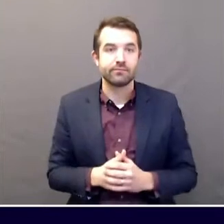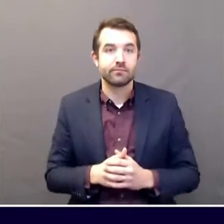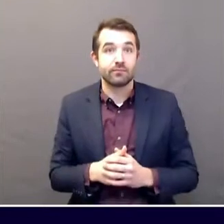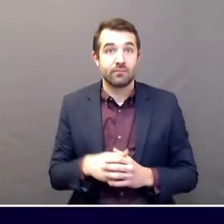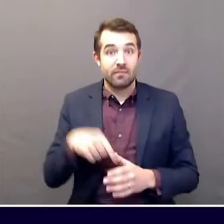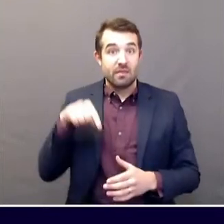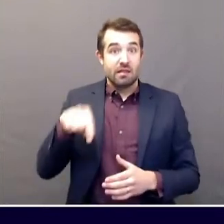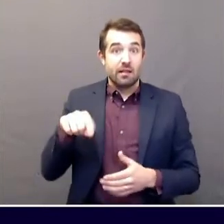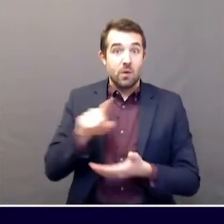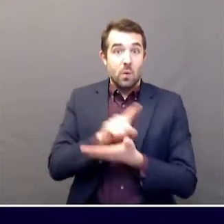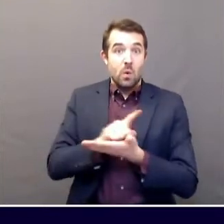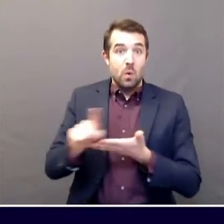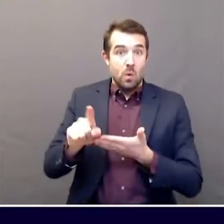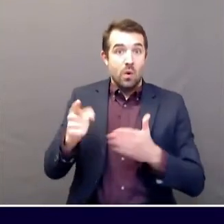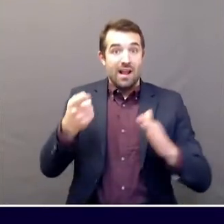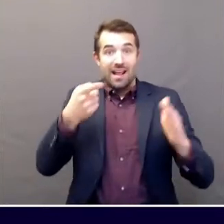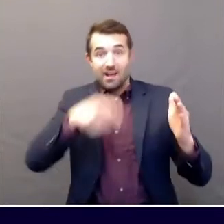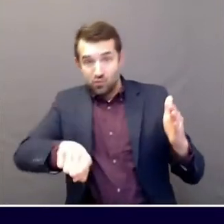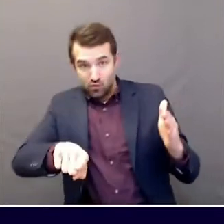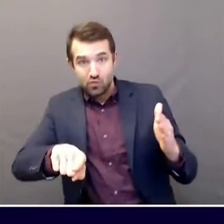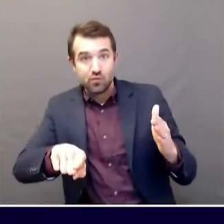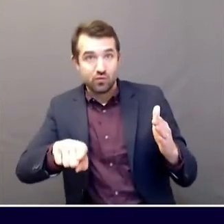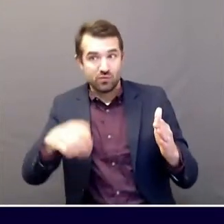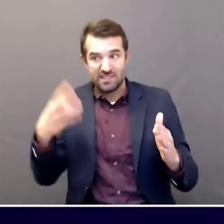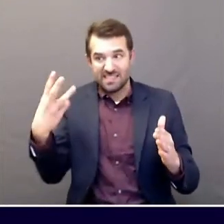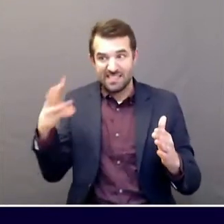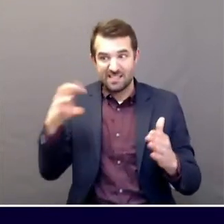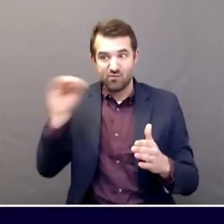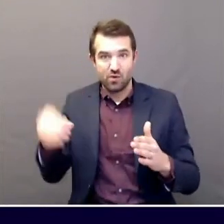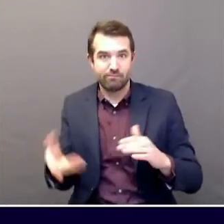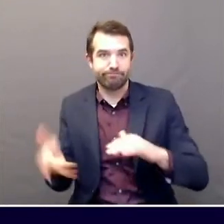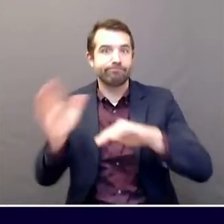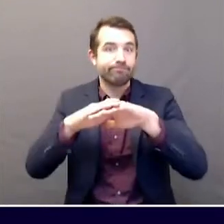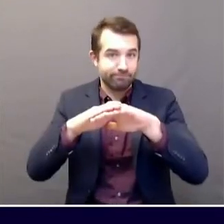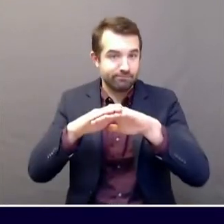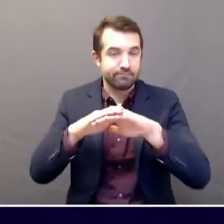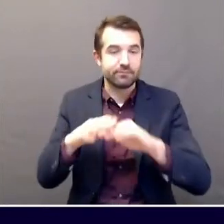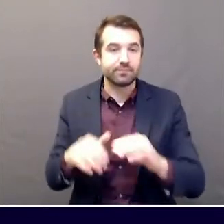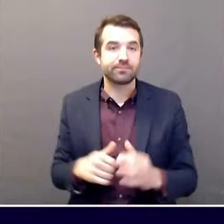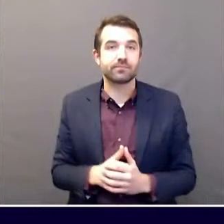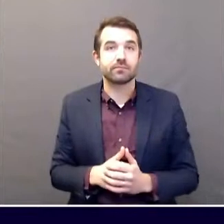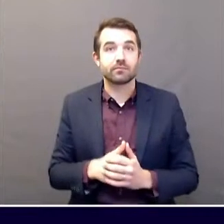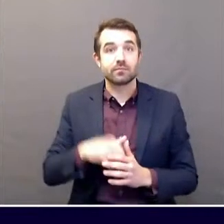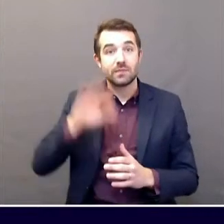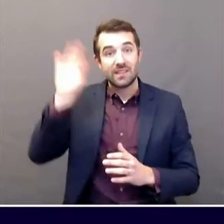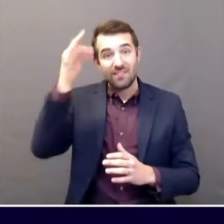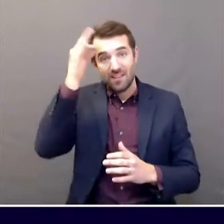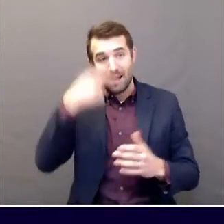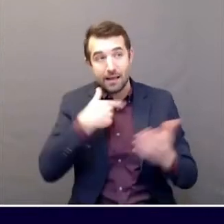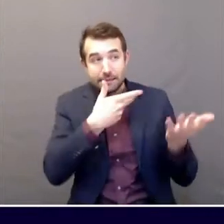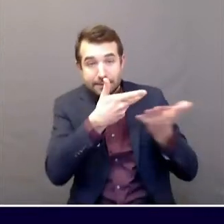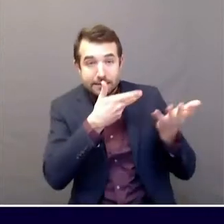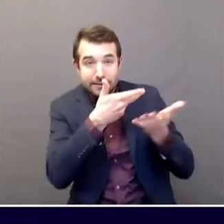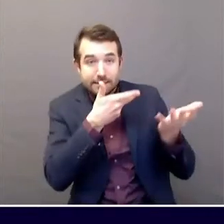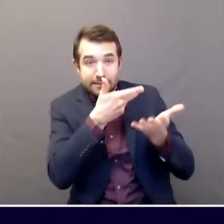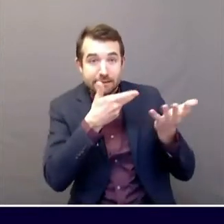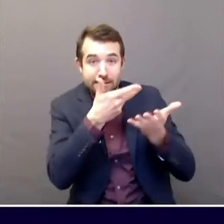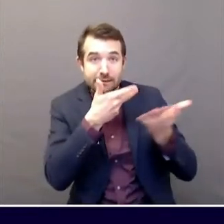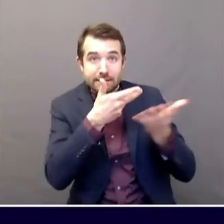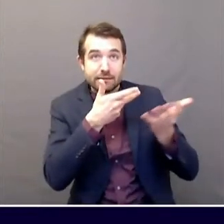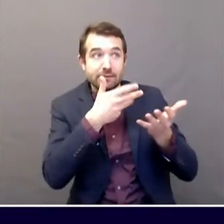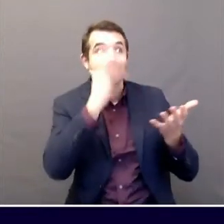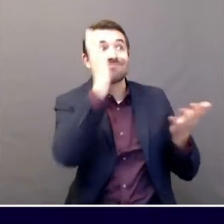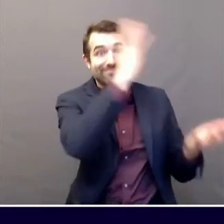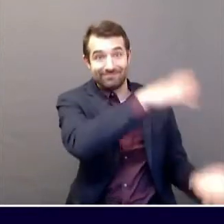week. We've also learned from our colleagues at the federal level that this level of vaccine allocation to Maine